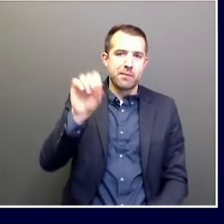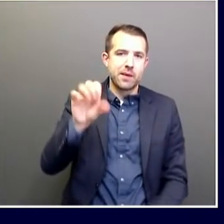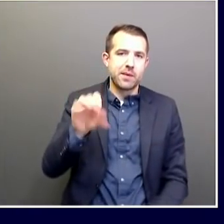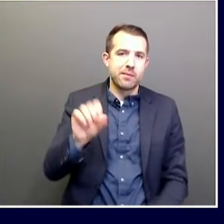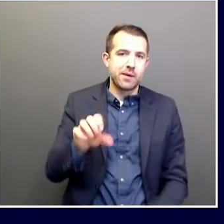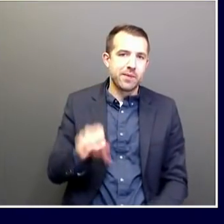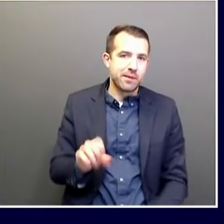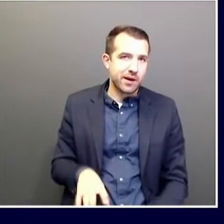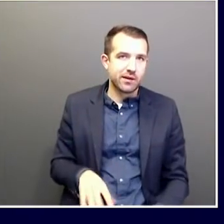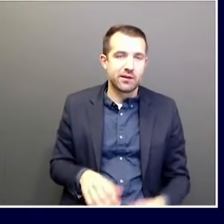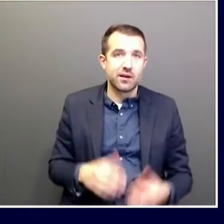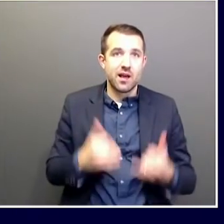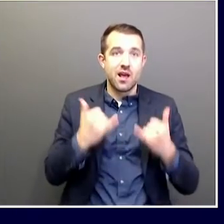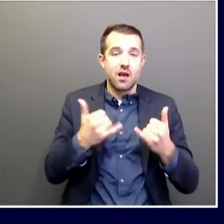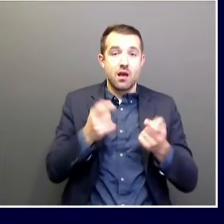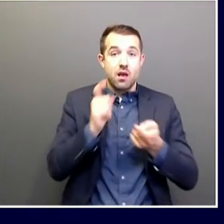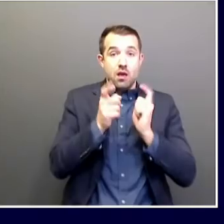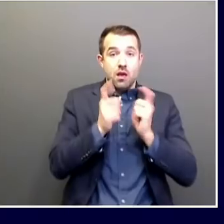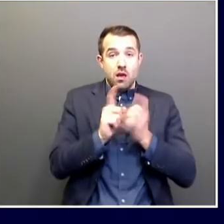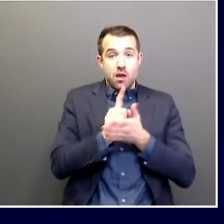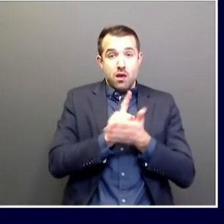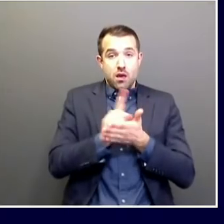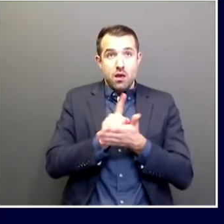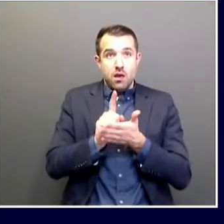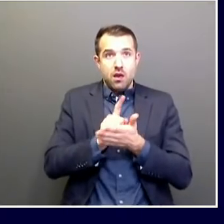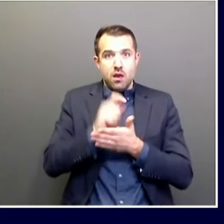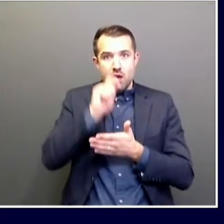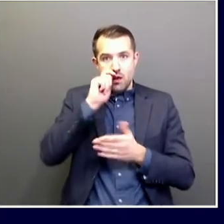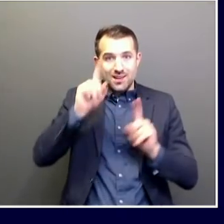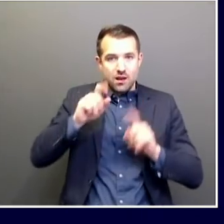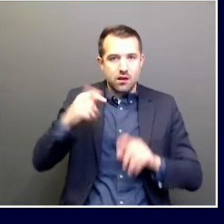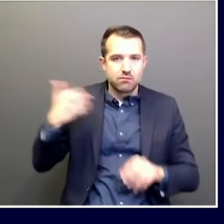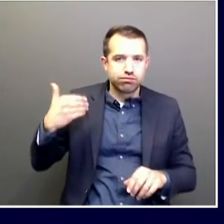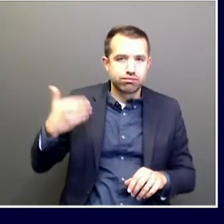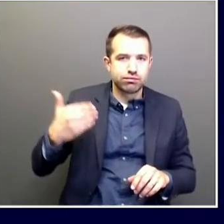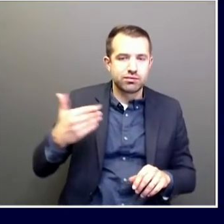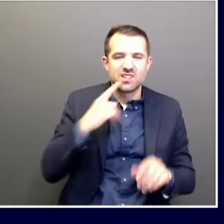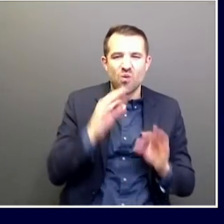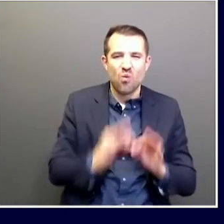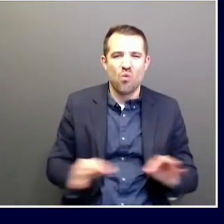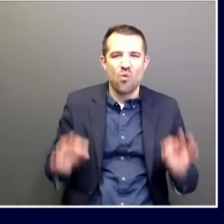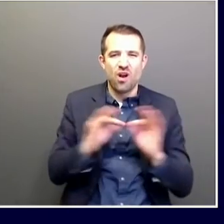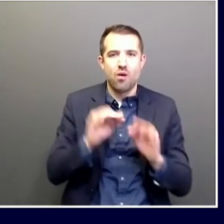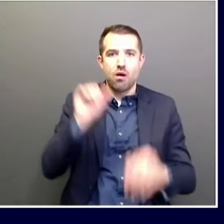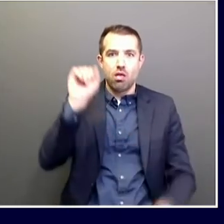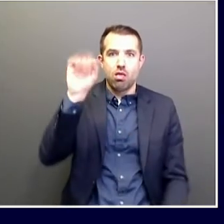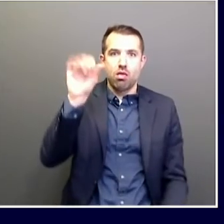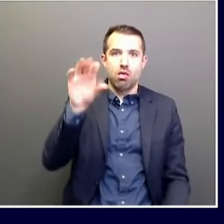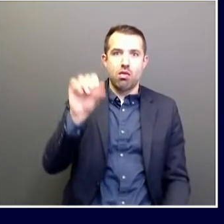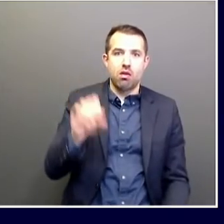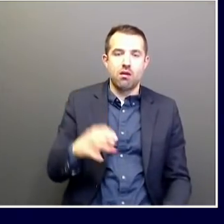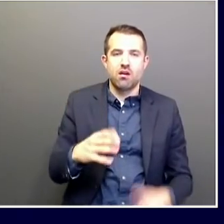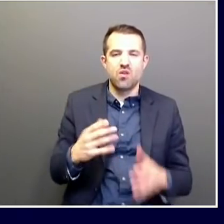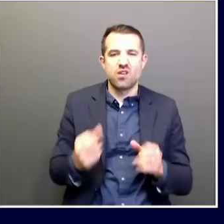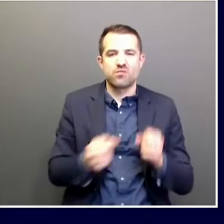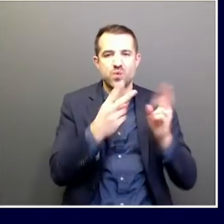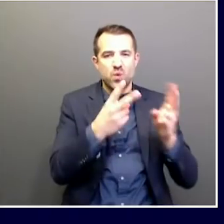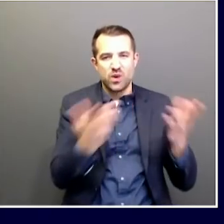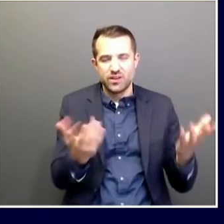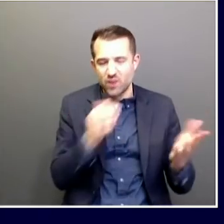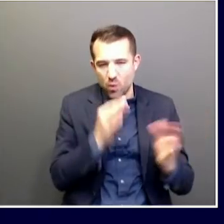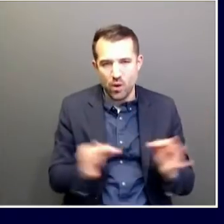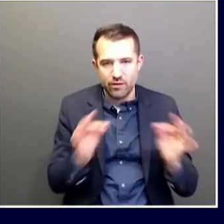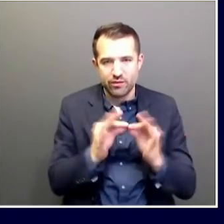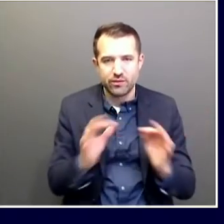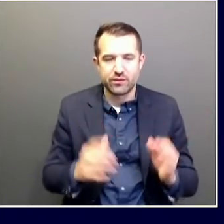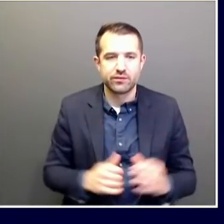changing every hour because we're testing so much more, things like that. What I will note, though, Chris, is one observation that one of our epidemiologists had,